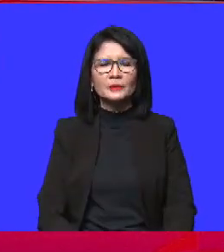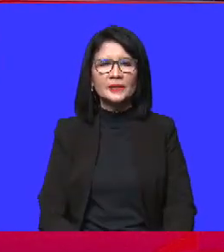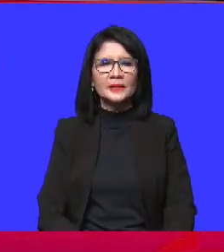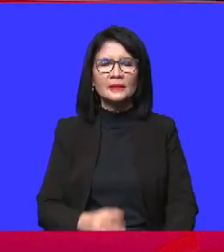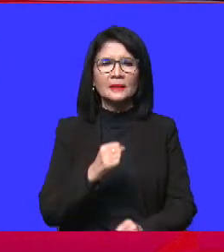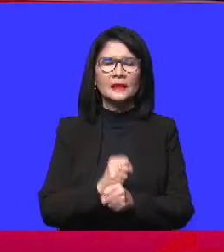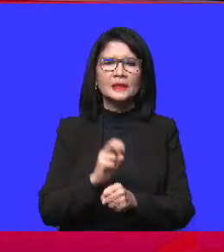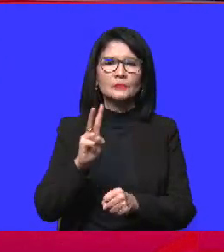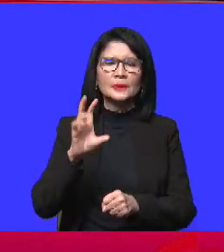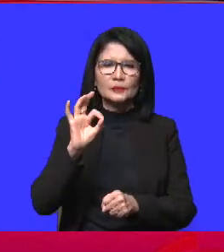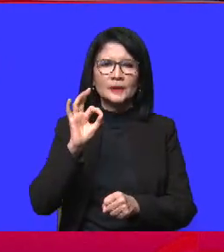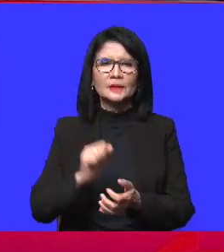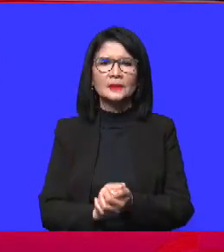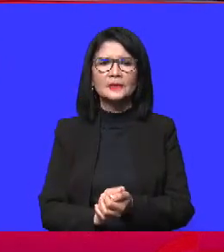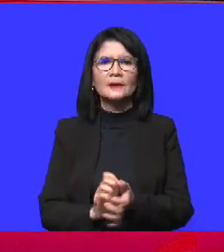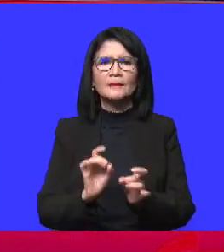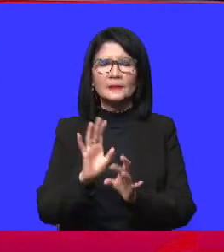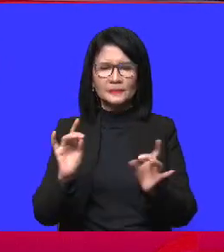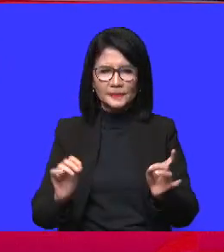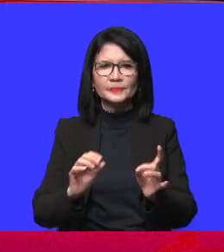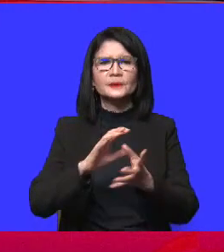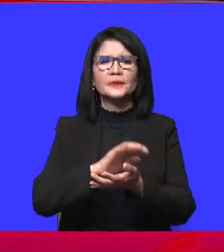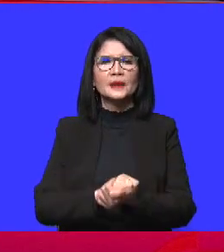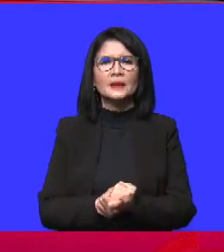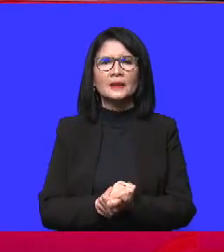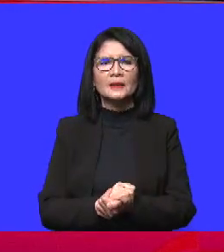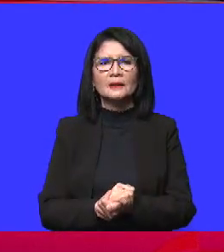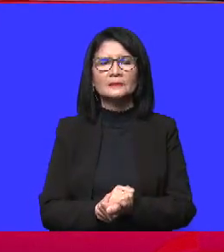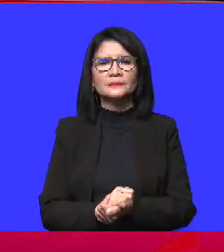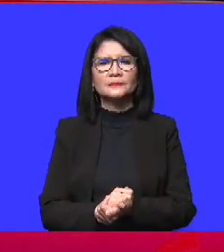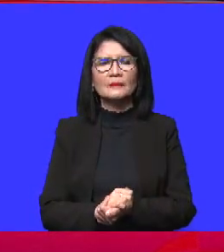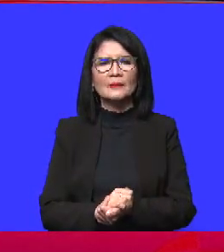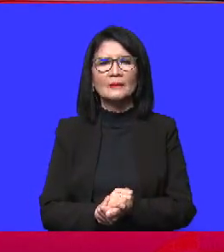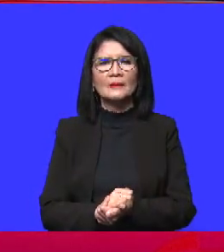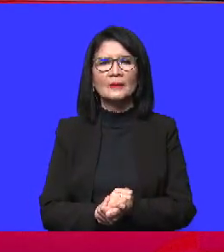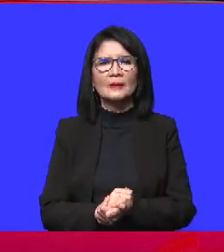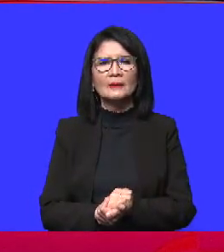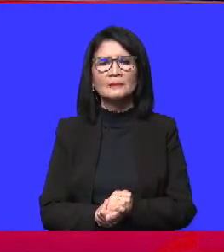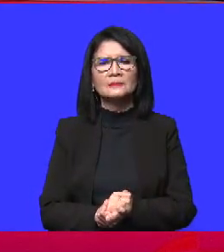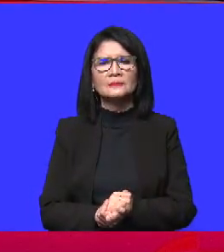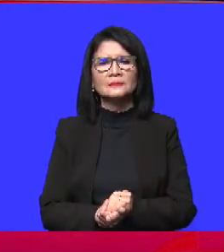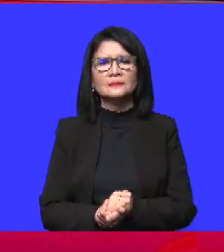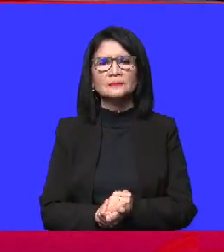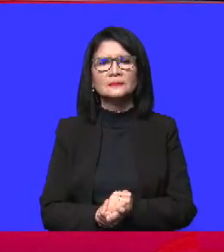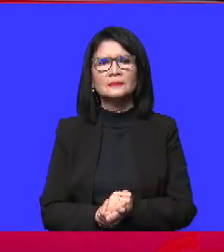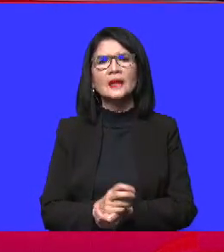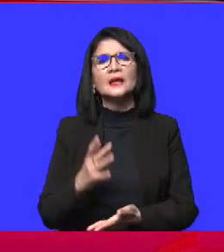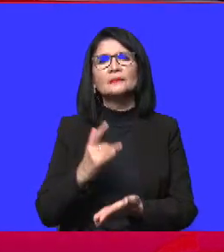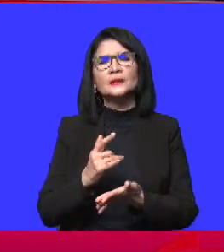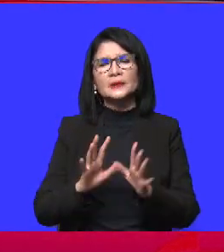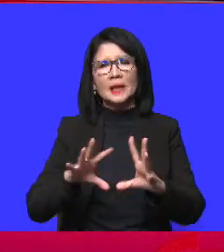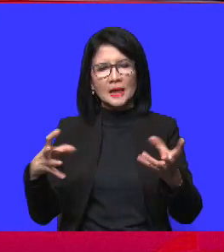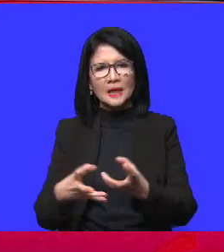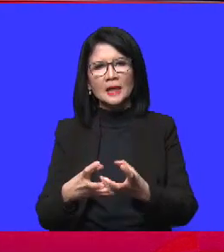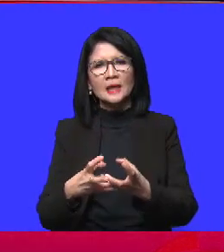G20 takes place in a very different world from our meeting last year in Rome. Russia, a permanent member of the UN